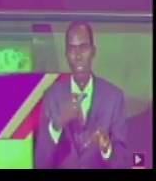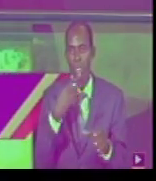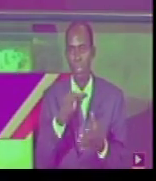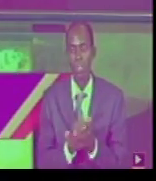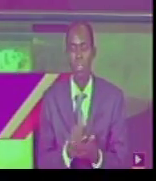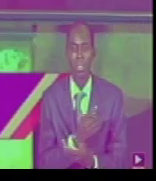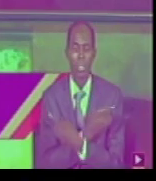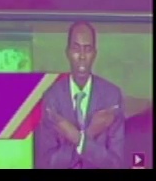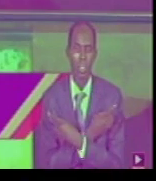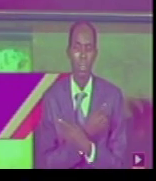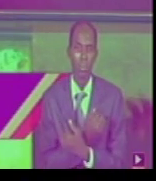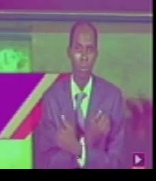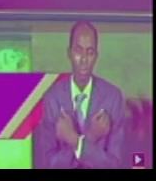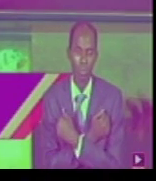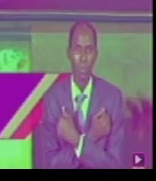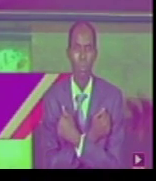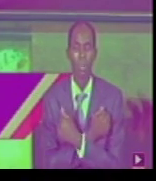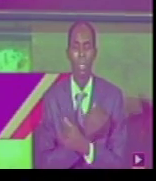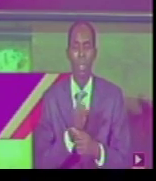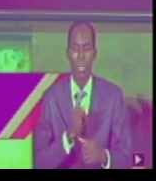I beseech you,